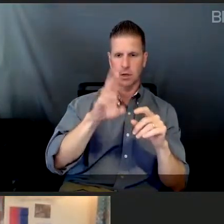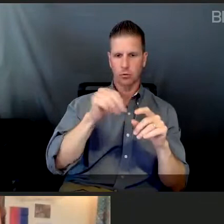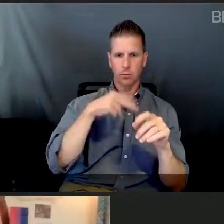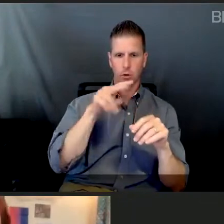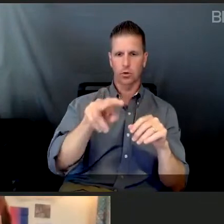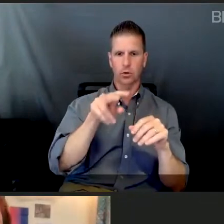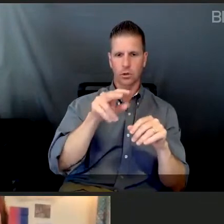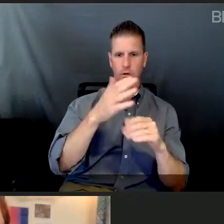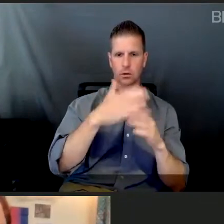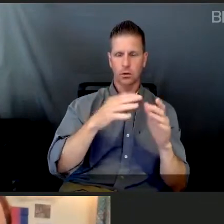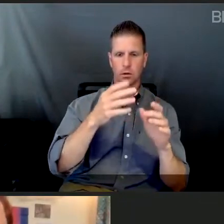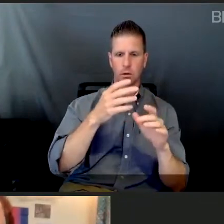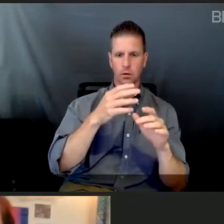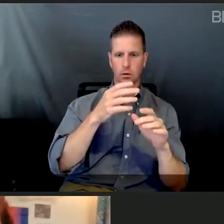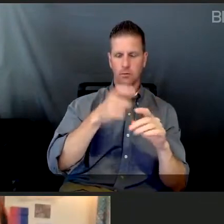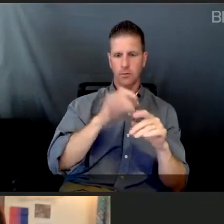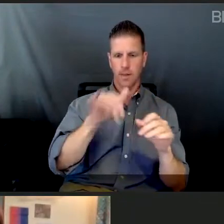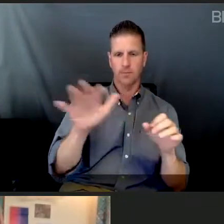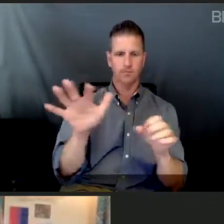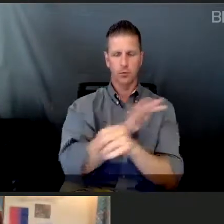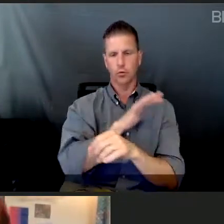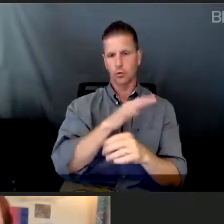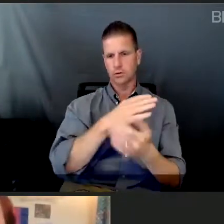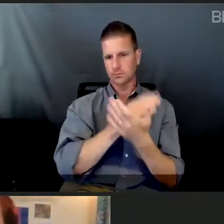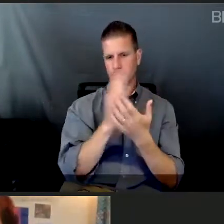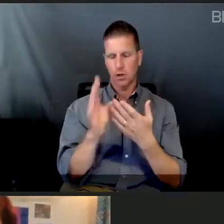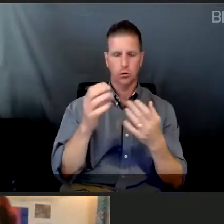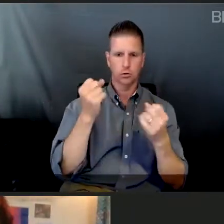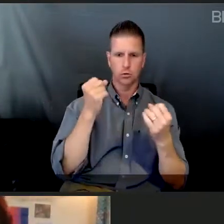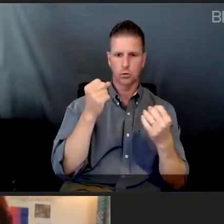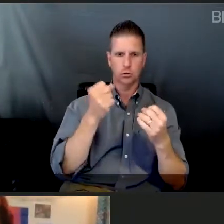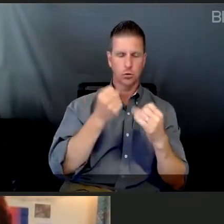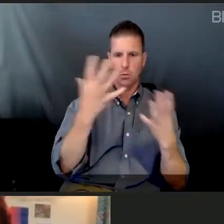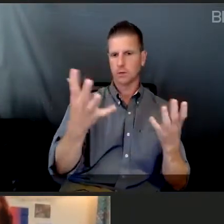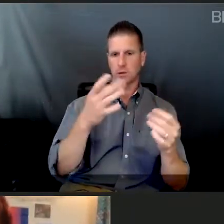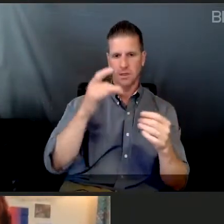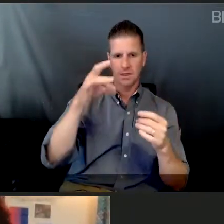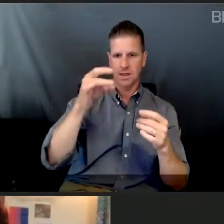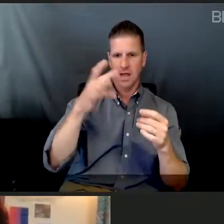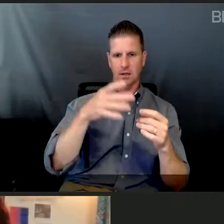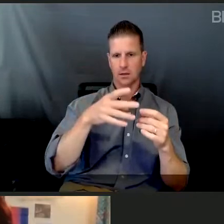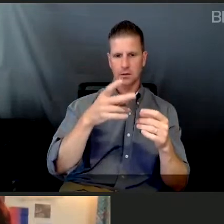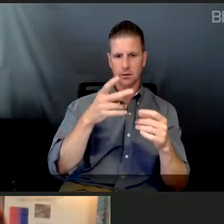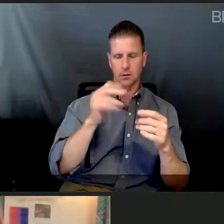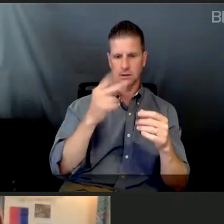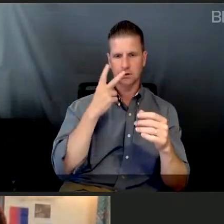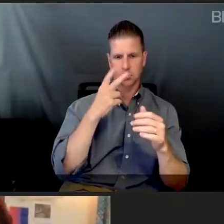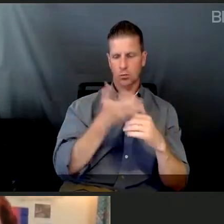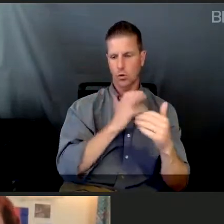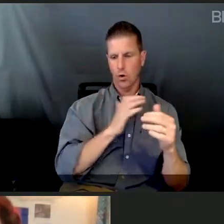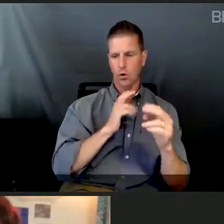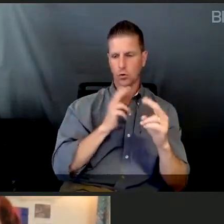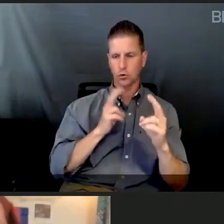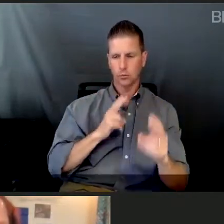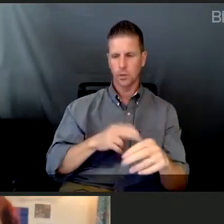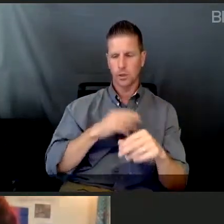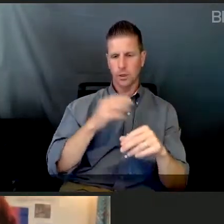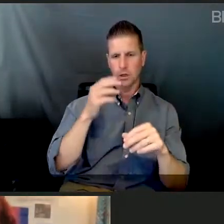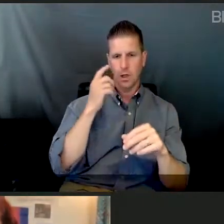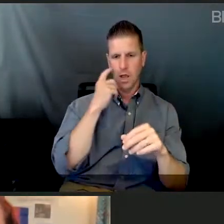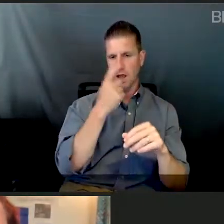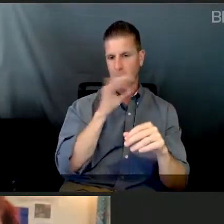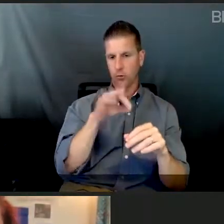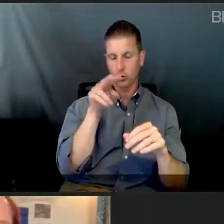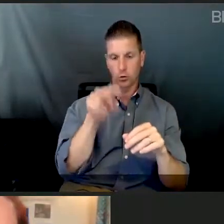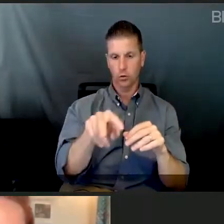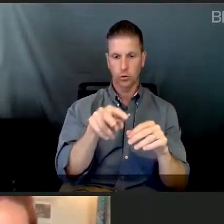portion of light from that full spectrum. But there's so much light that is even past what we can see with our human eyes. And if you look at,